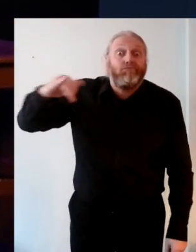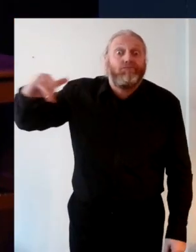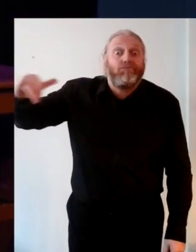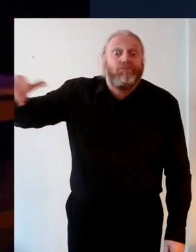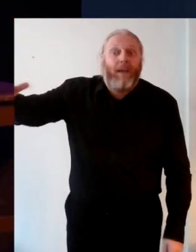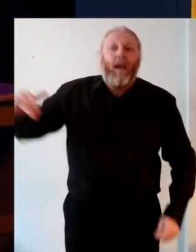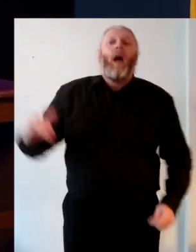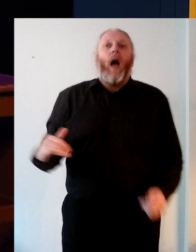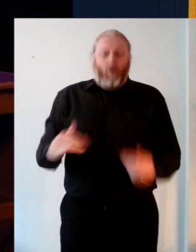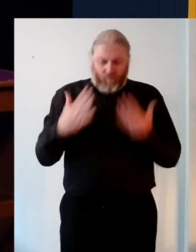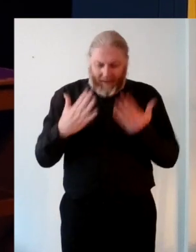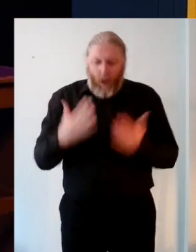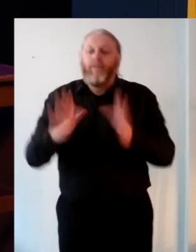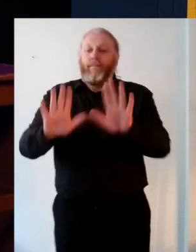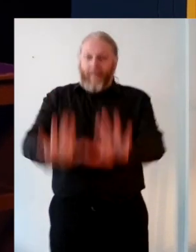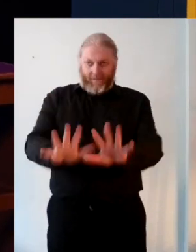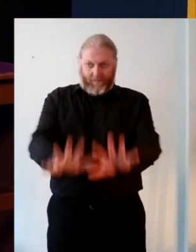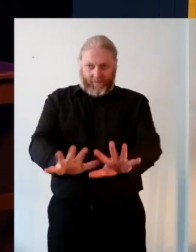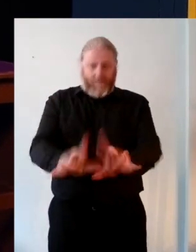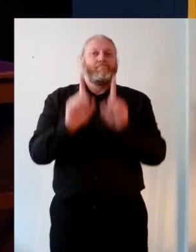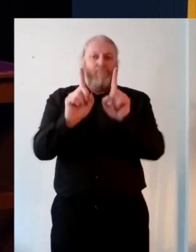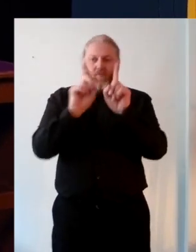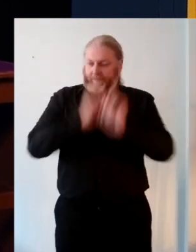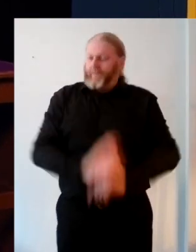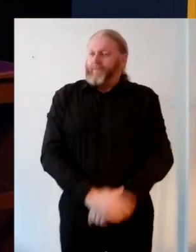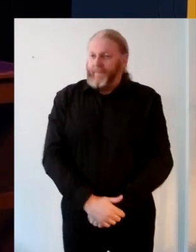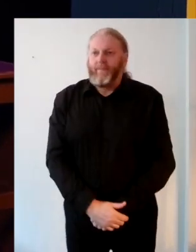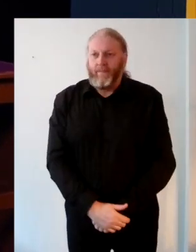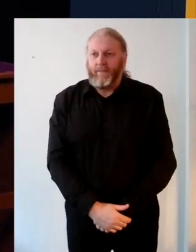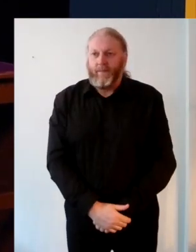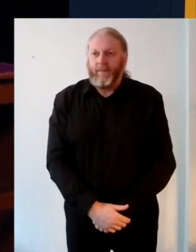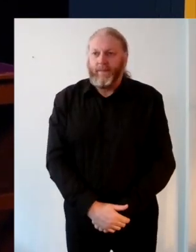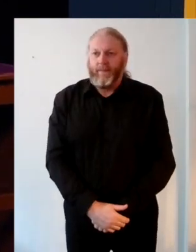right, I'll pop it there like that. That's it.